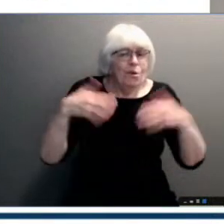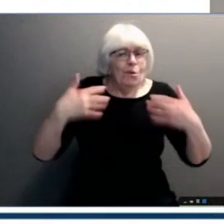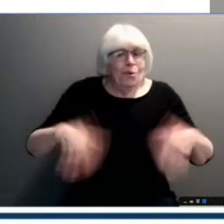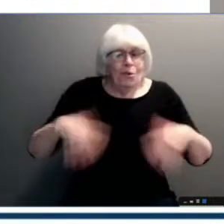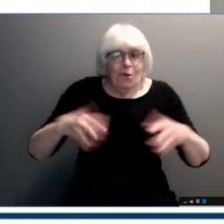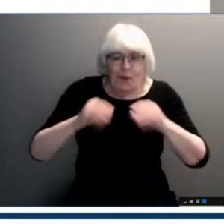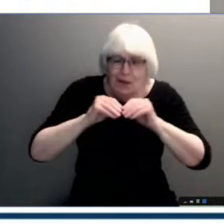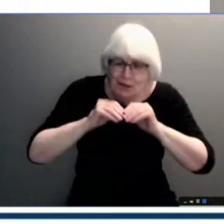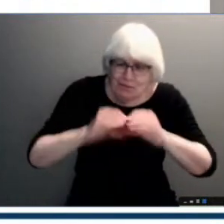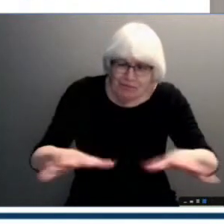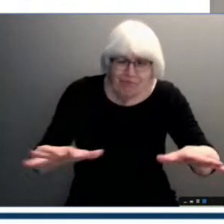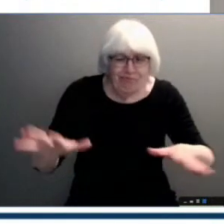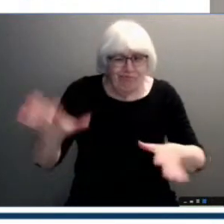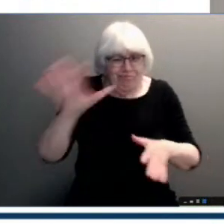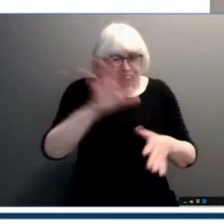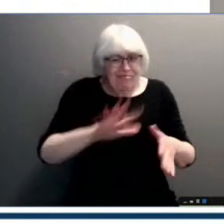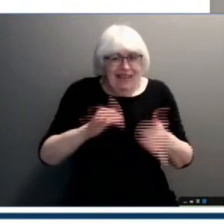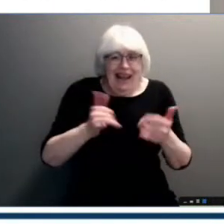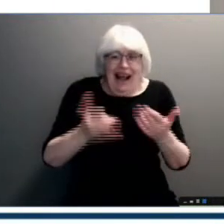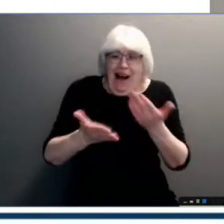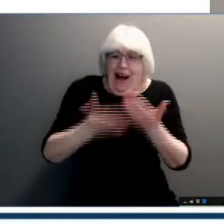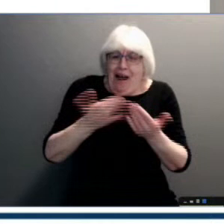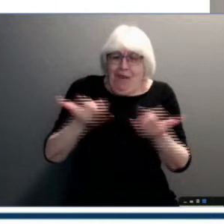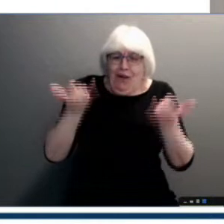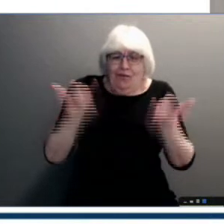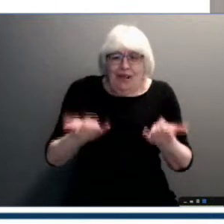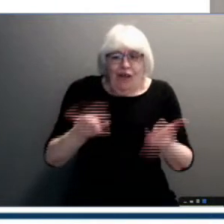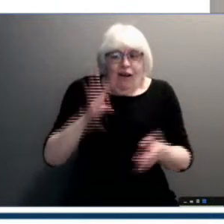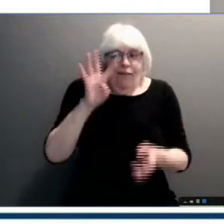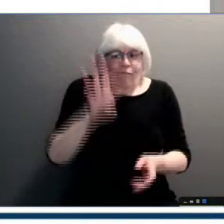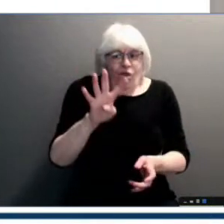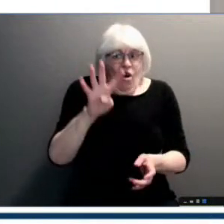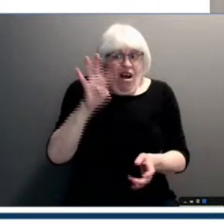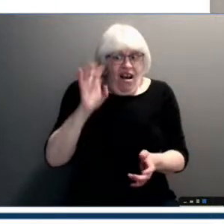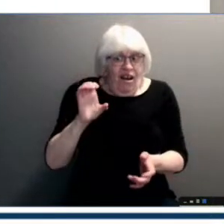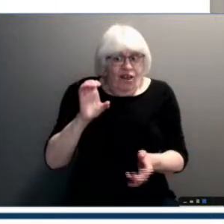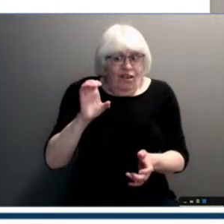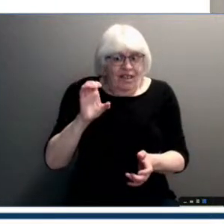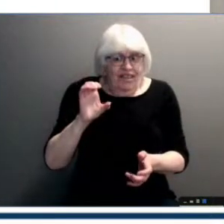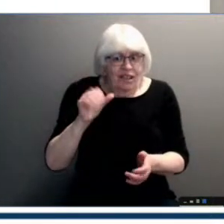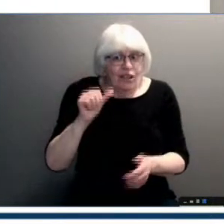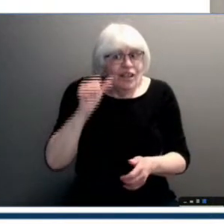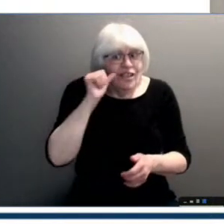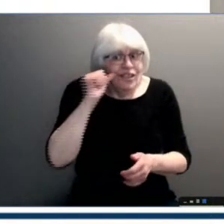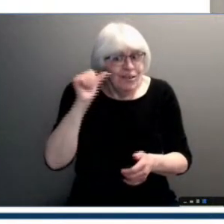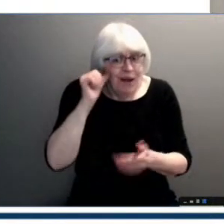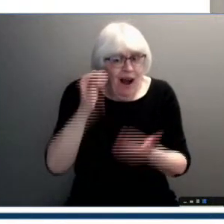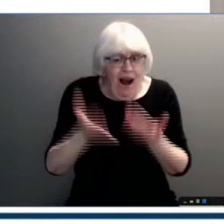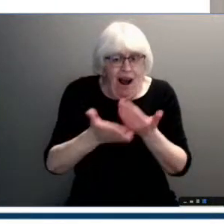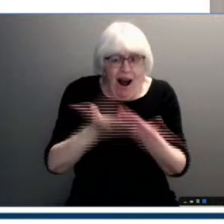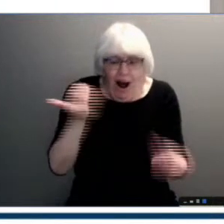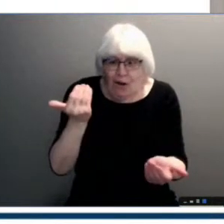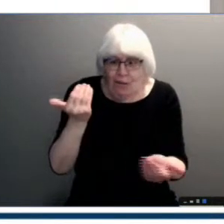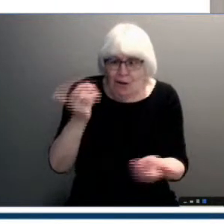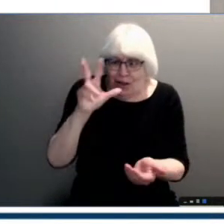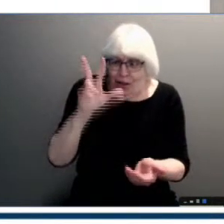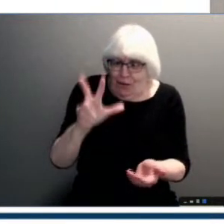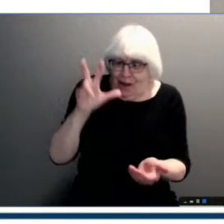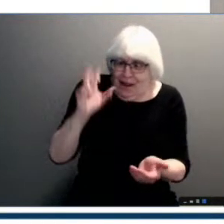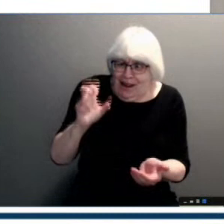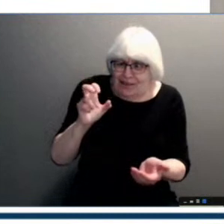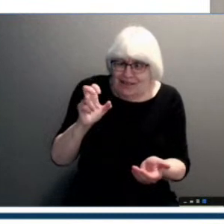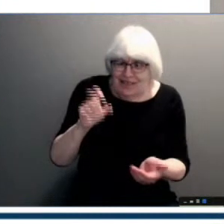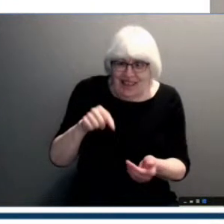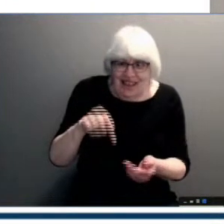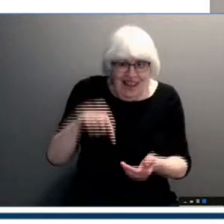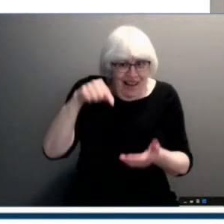cases today and almost 300 yesterday. This week, we've reported the highest case numbers we've seen during the